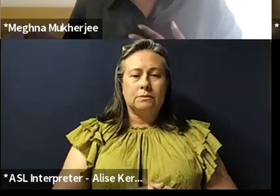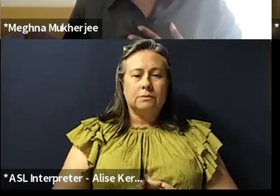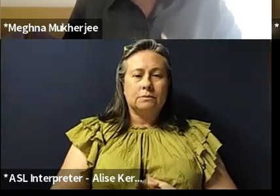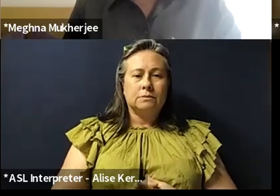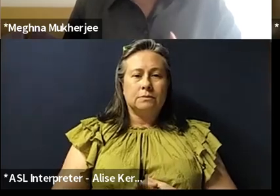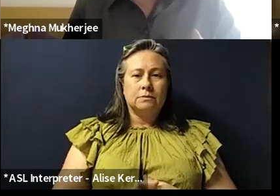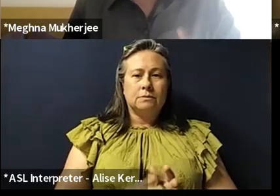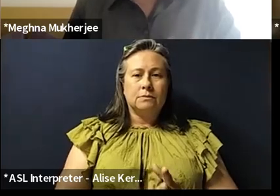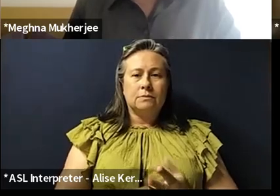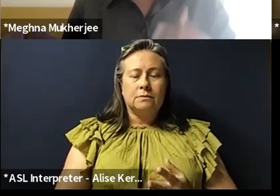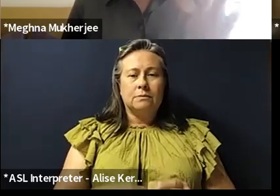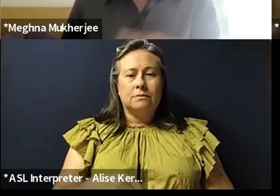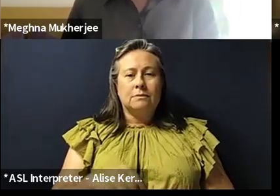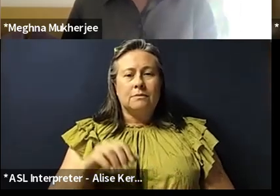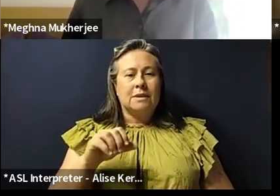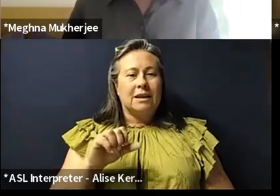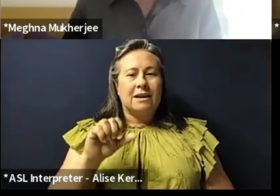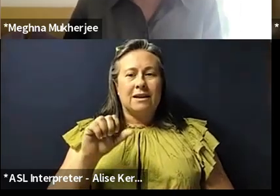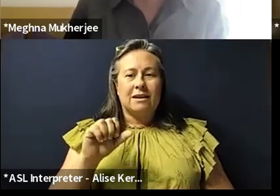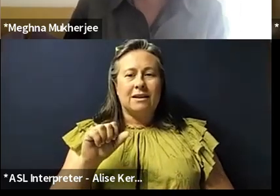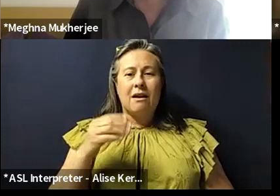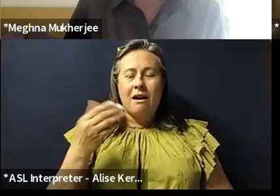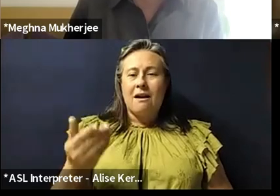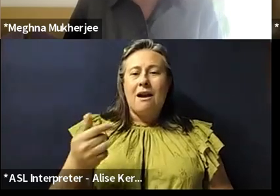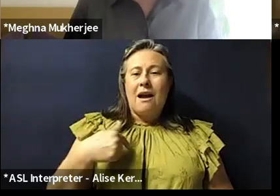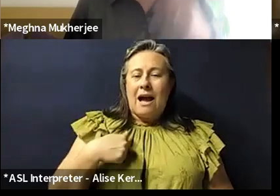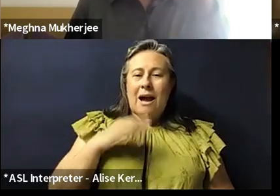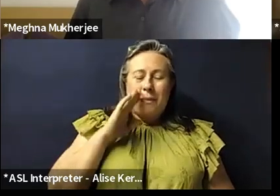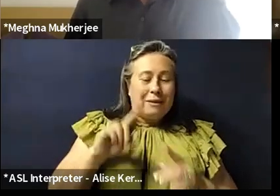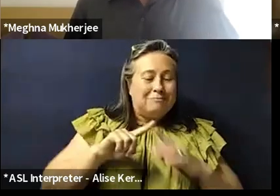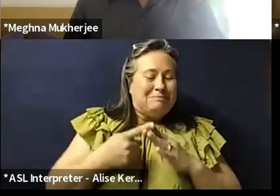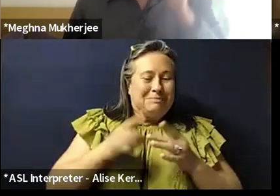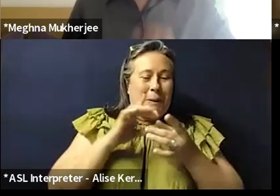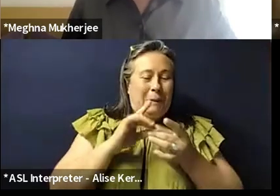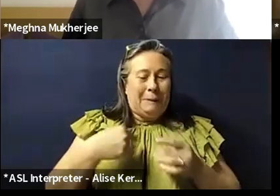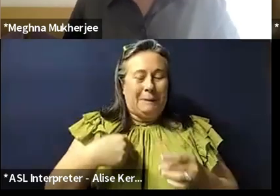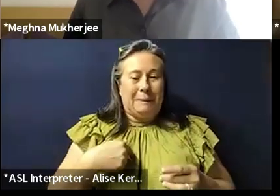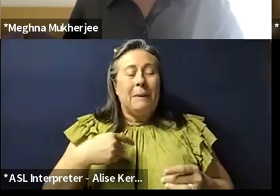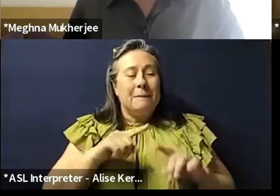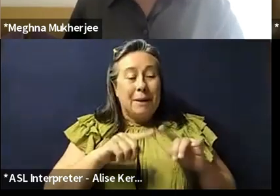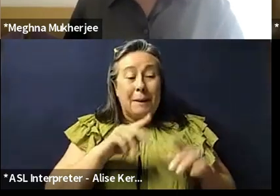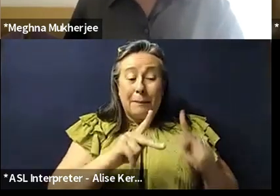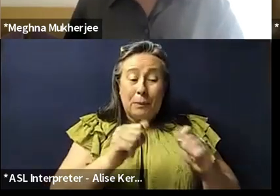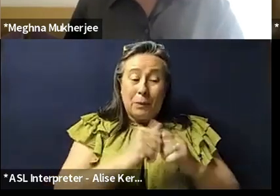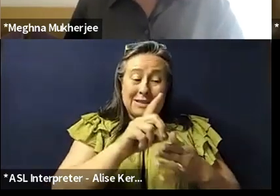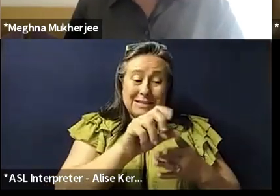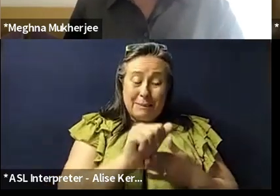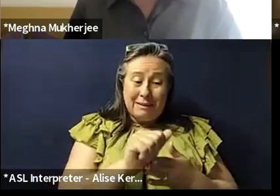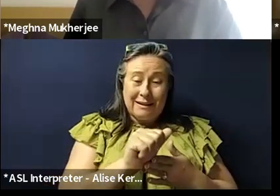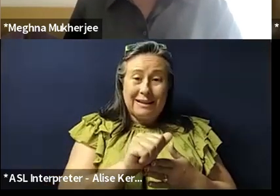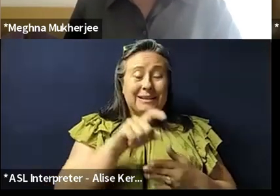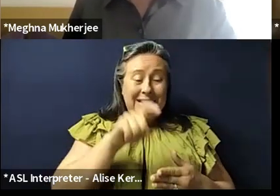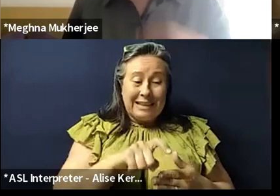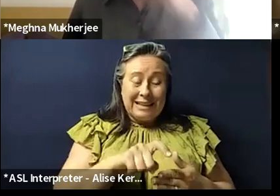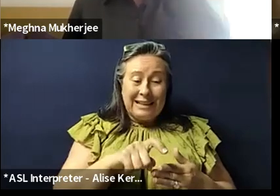I don't know if that's too broad of a question. Yeah, go ahead, Rebecca. But I will just start by saying people with disabilities need